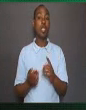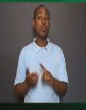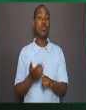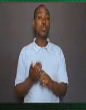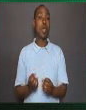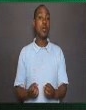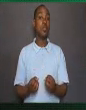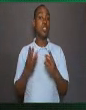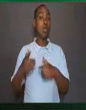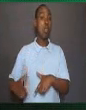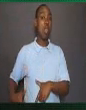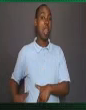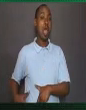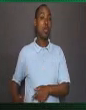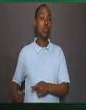lungs.